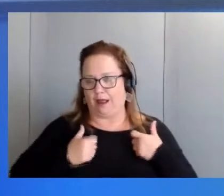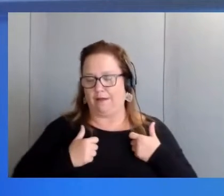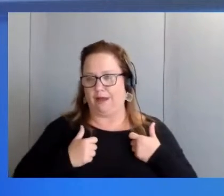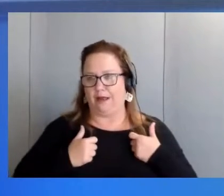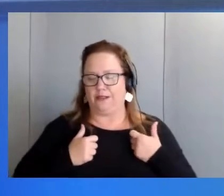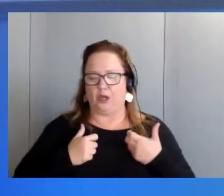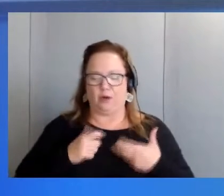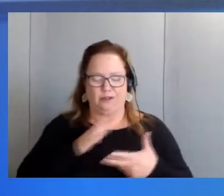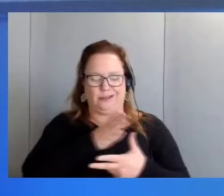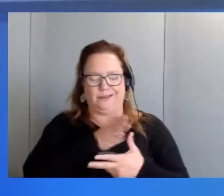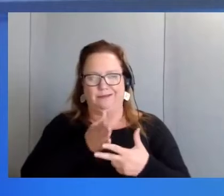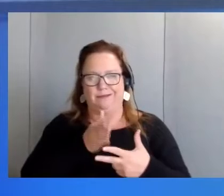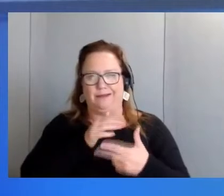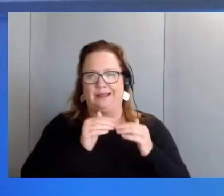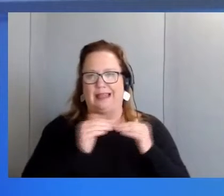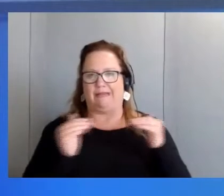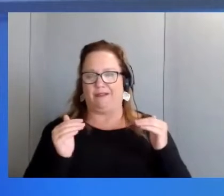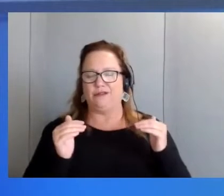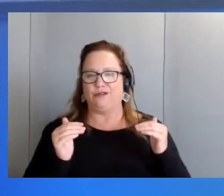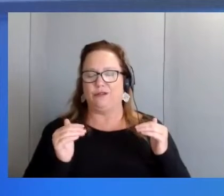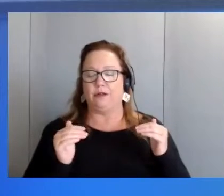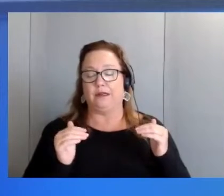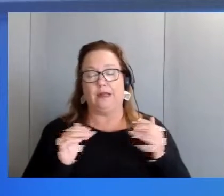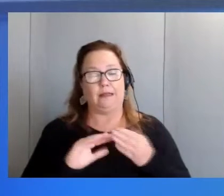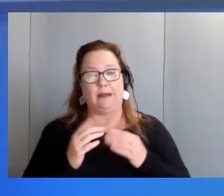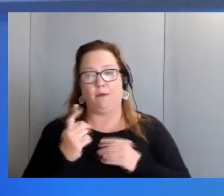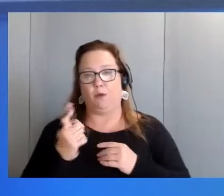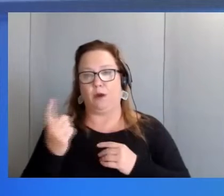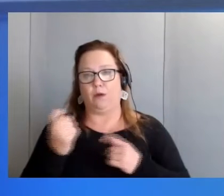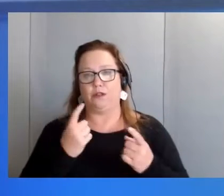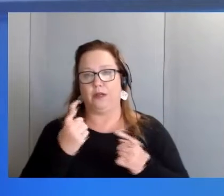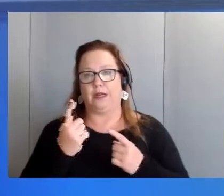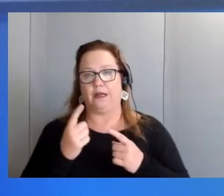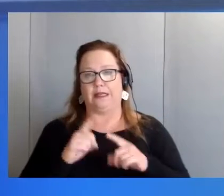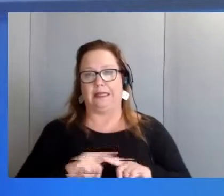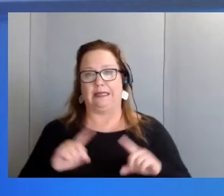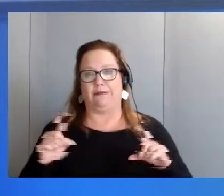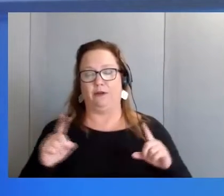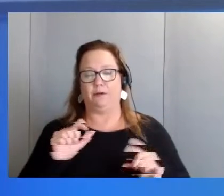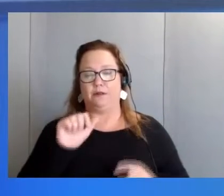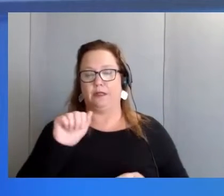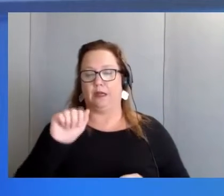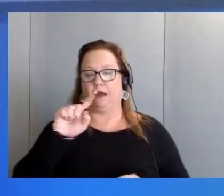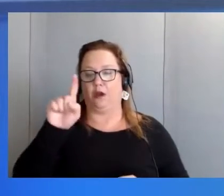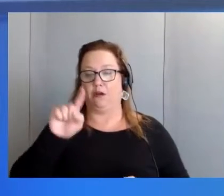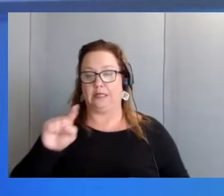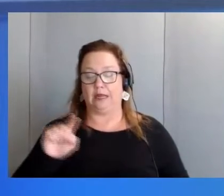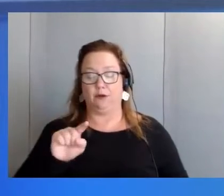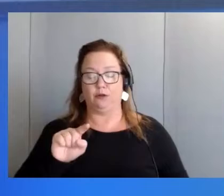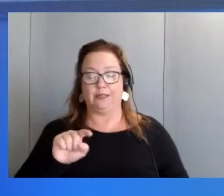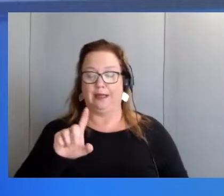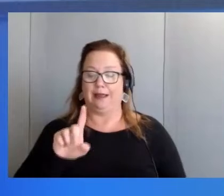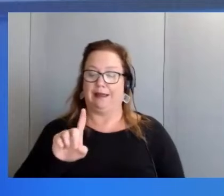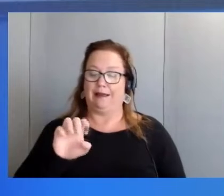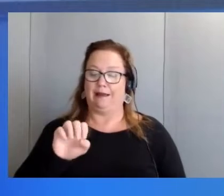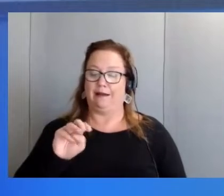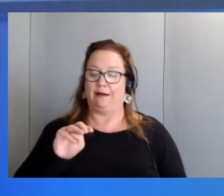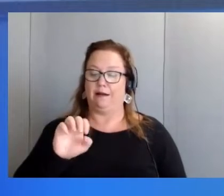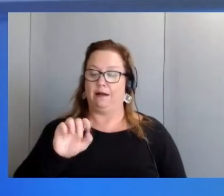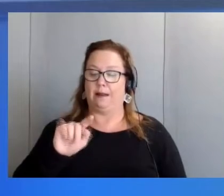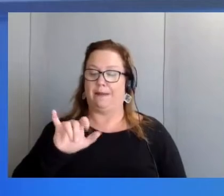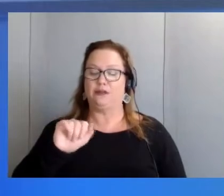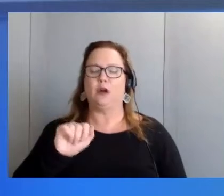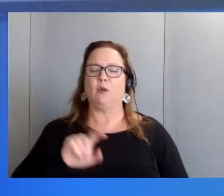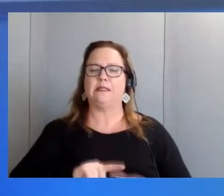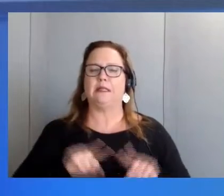degree. And then, the number one question I get is, what's the difference between Alzheimer's and dementia? And so Alzheimer's